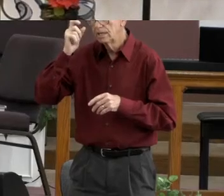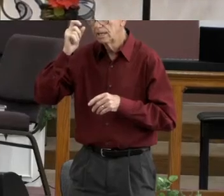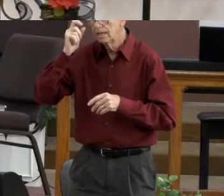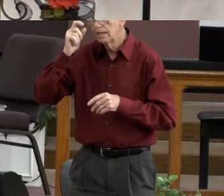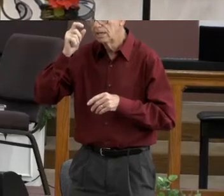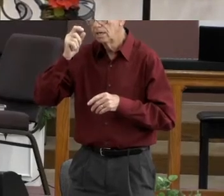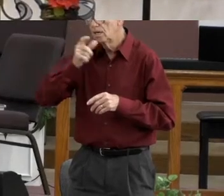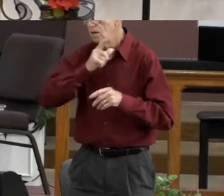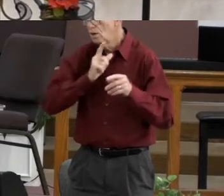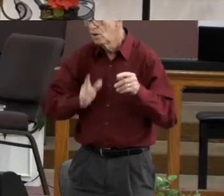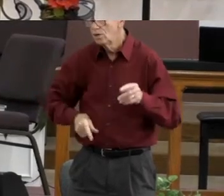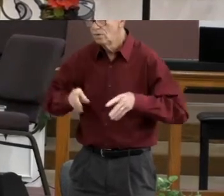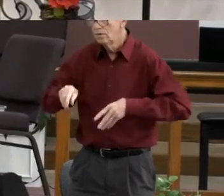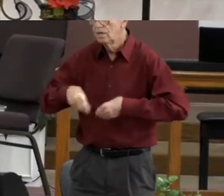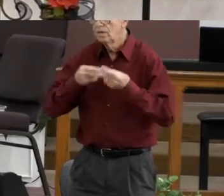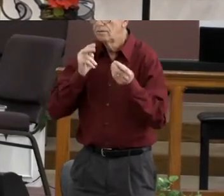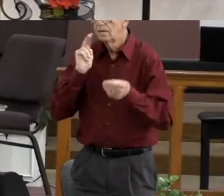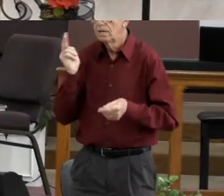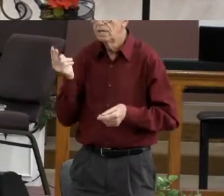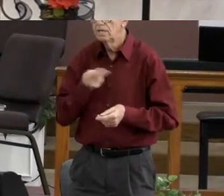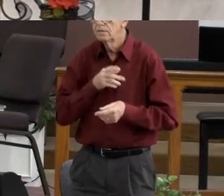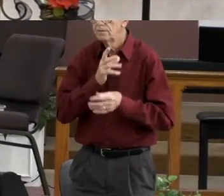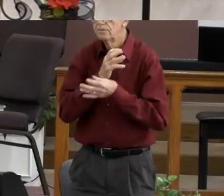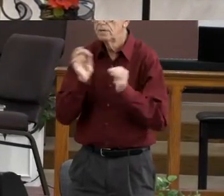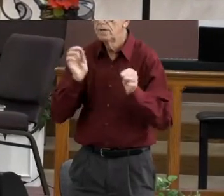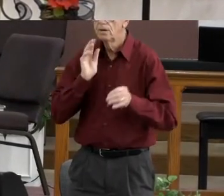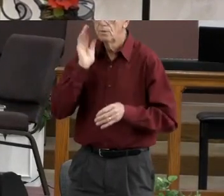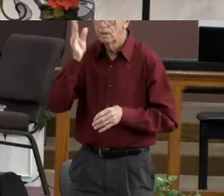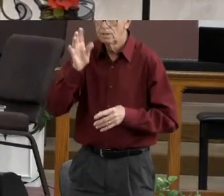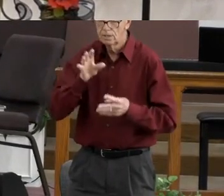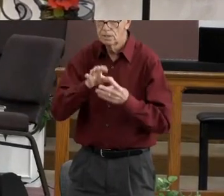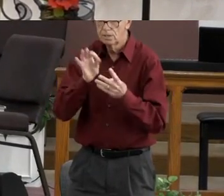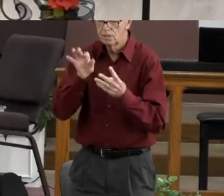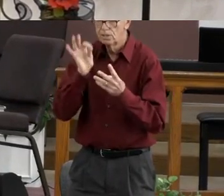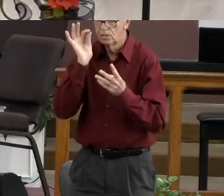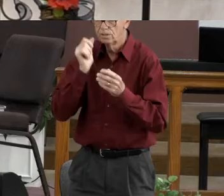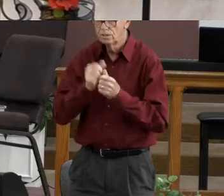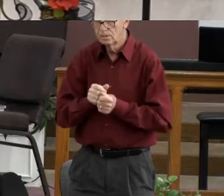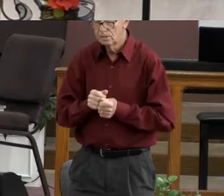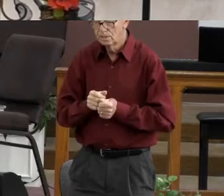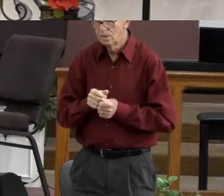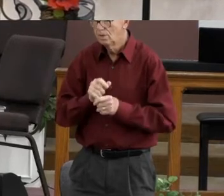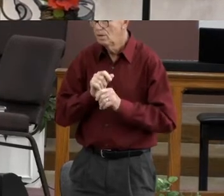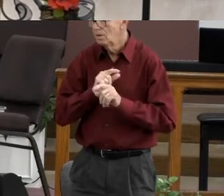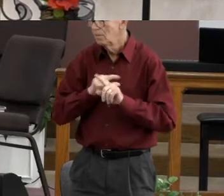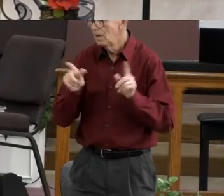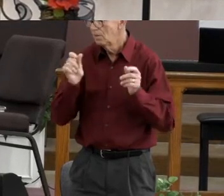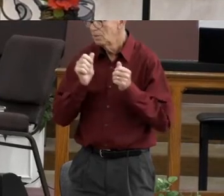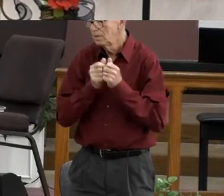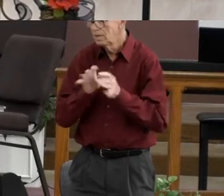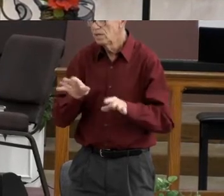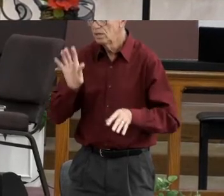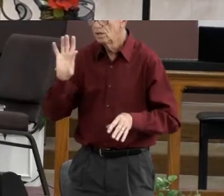Lord, You have given us free will to choose. But without Your